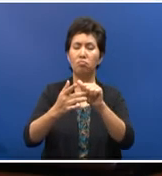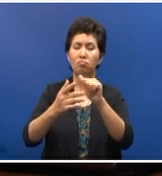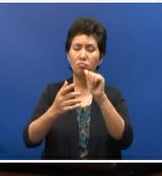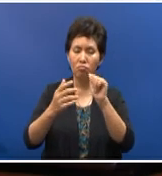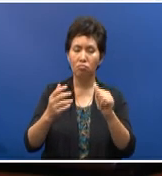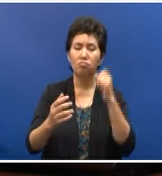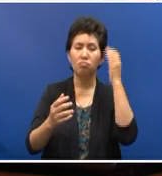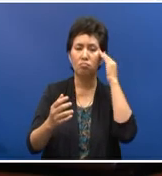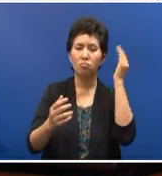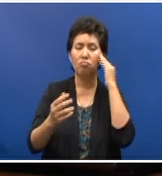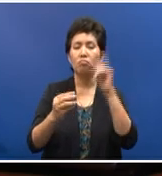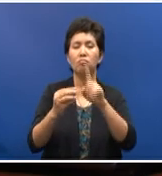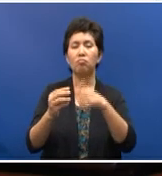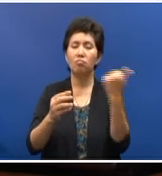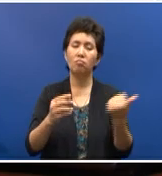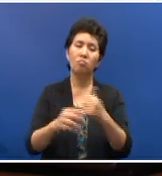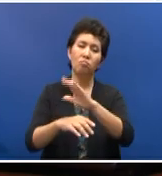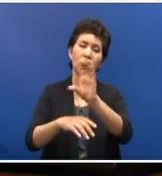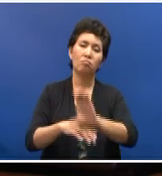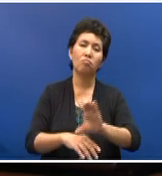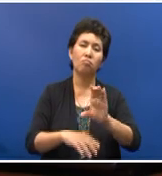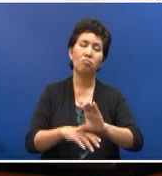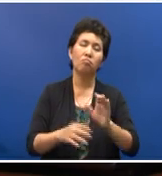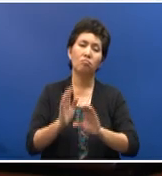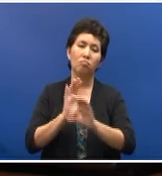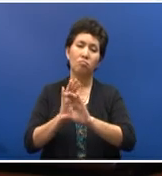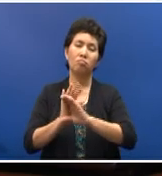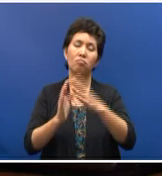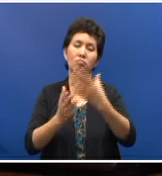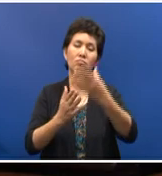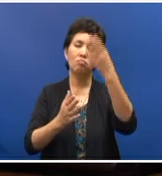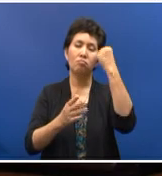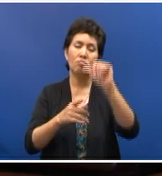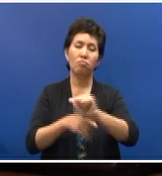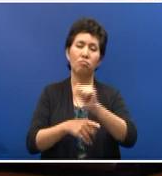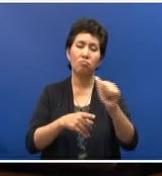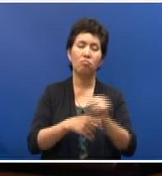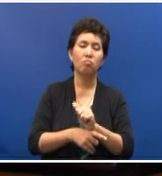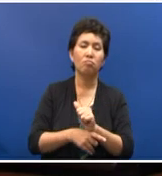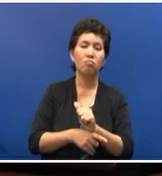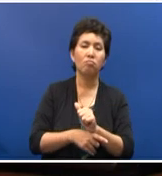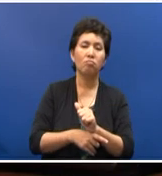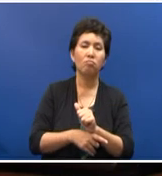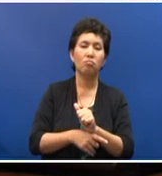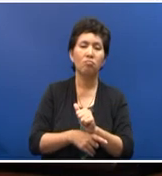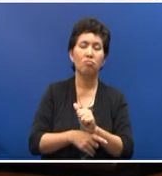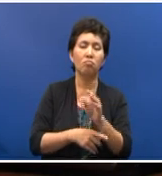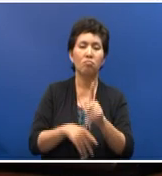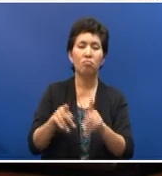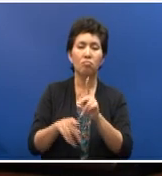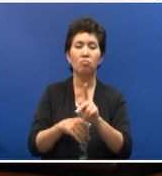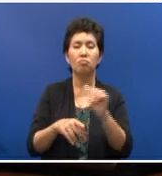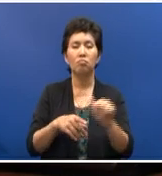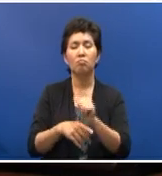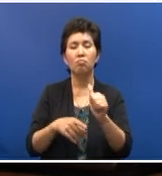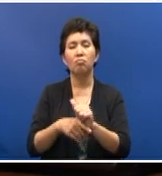cultures, okay, which might appear foreign to us. Okay, for example, we have learned about the practice of Juhansi. Okay, they have the practice